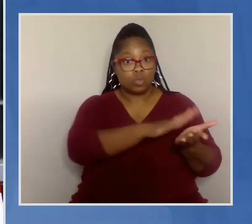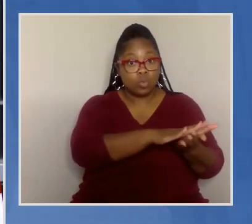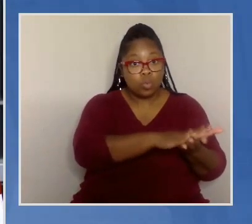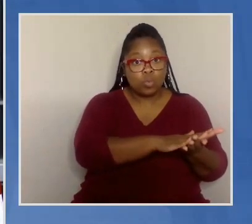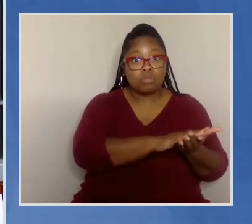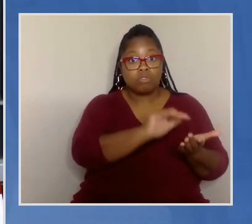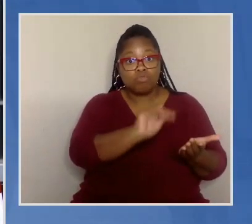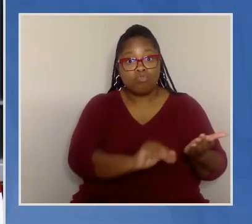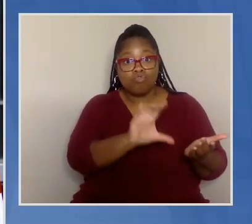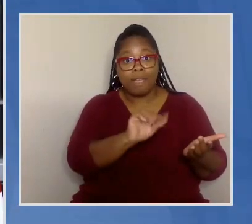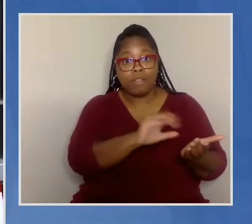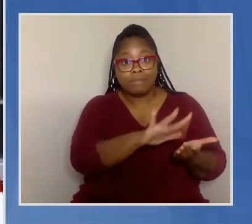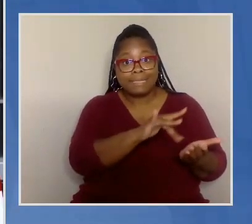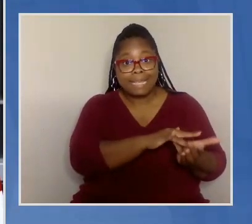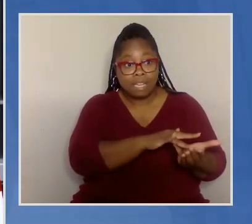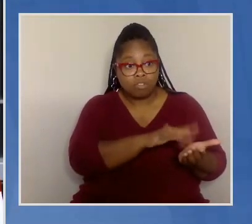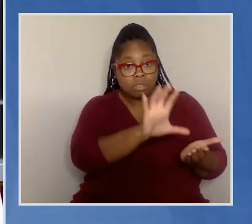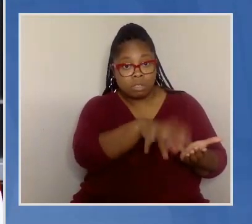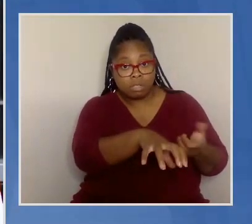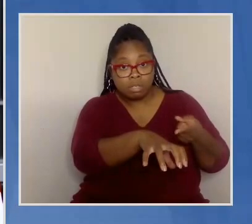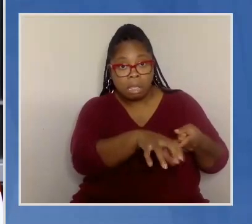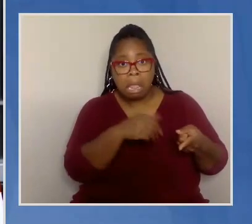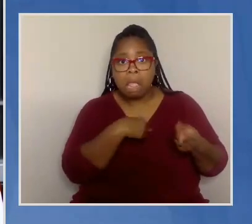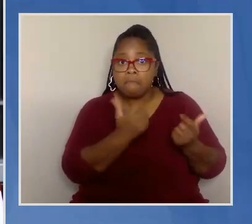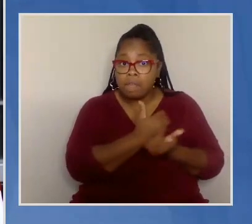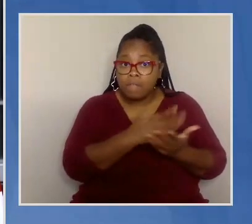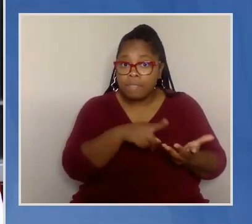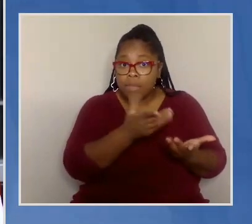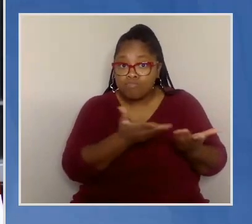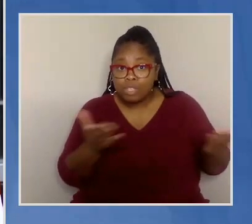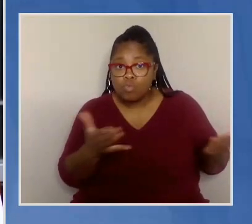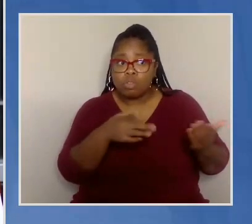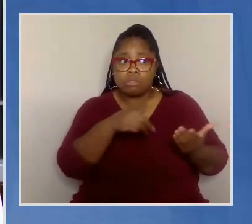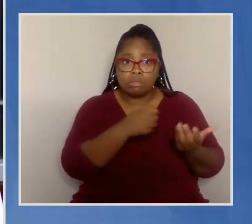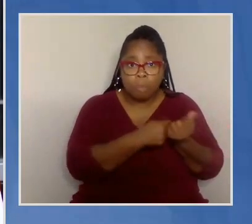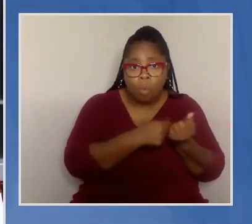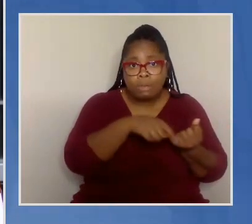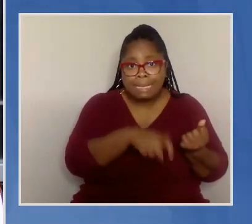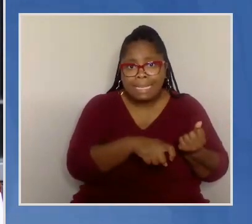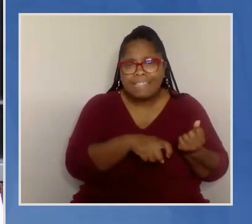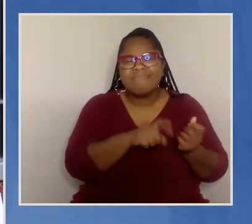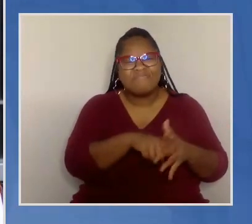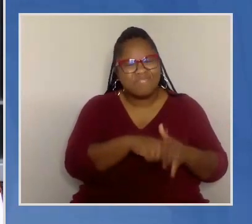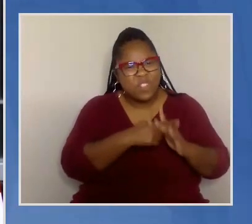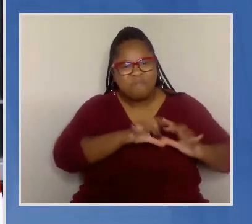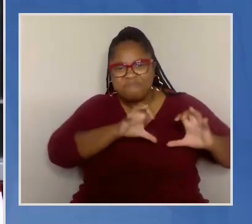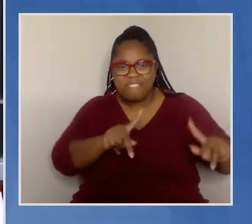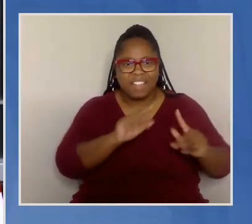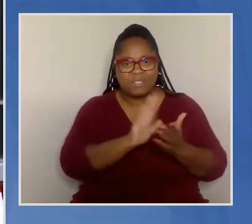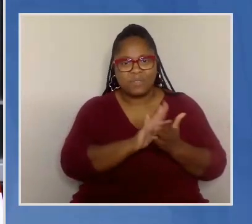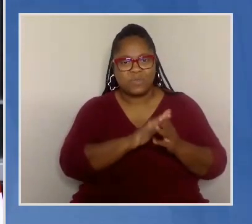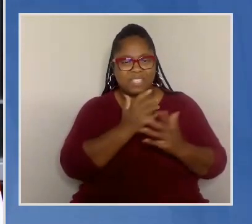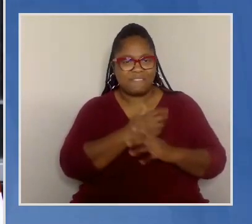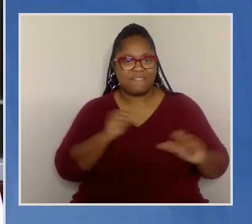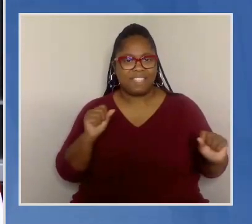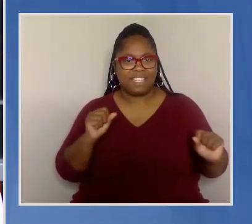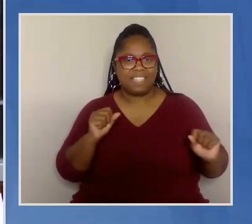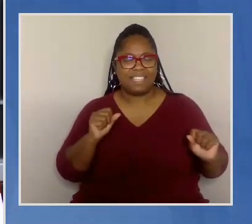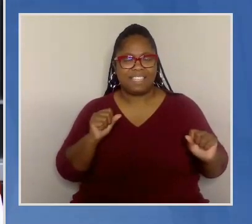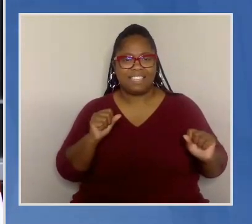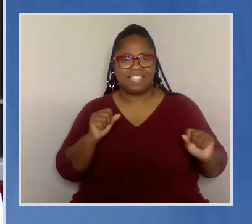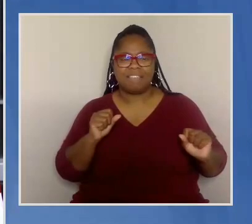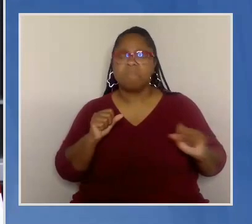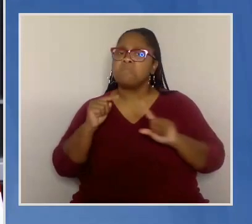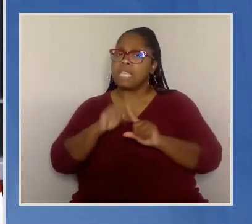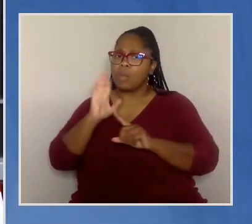our schools and child care centers have the resources and support that they need to get kids back to school safely. And